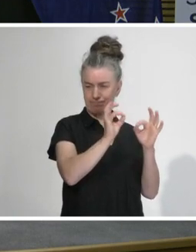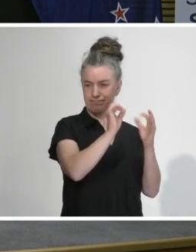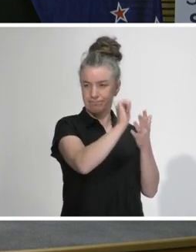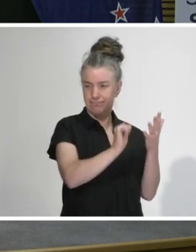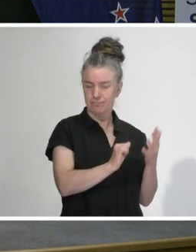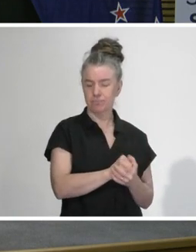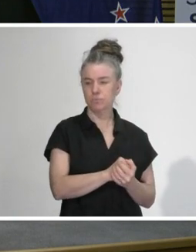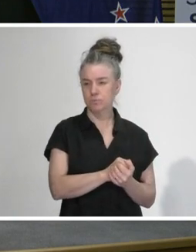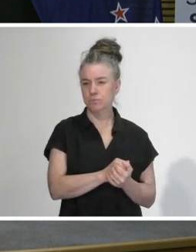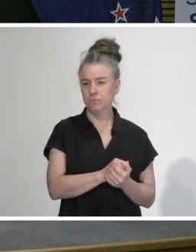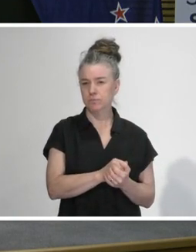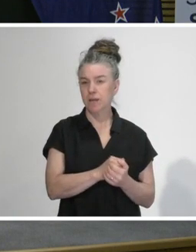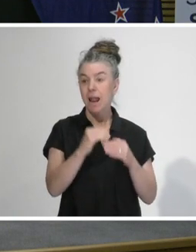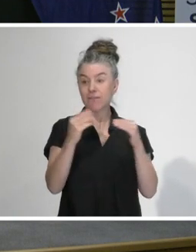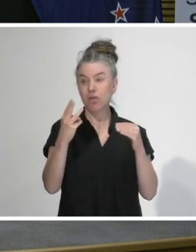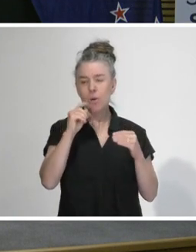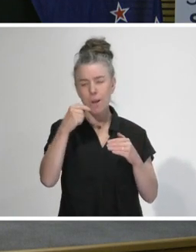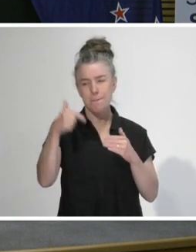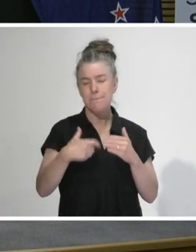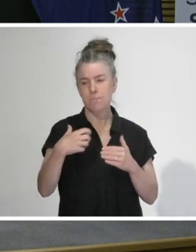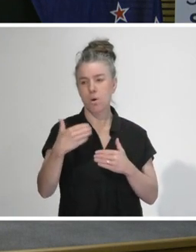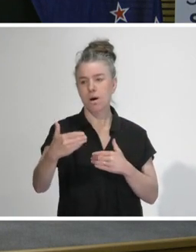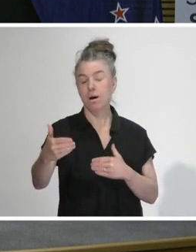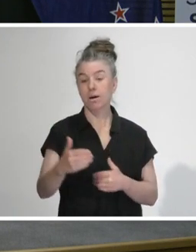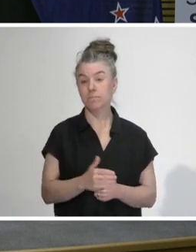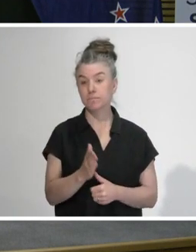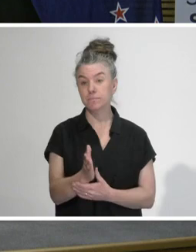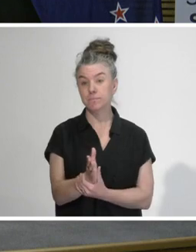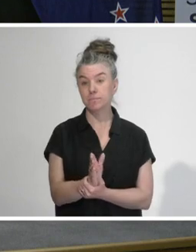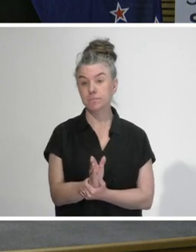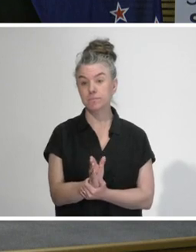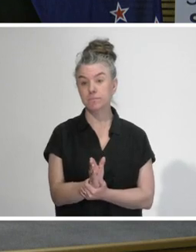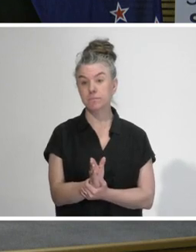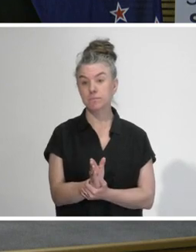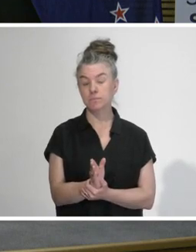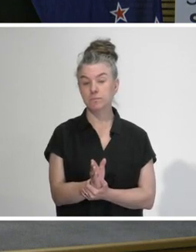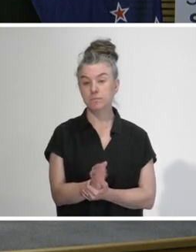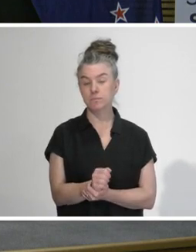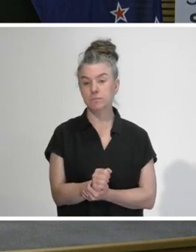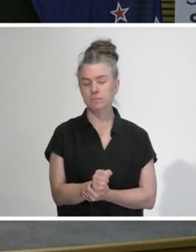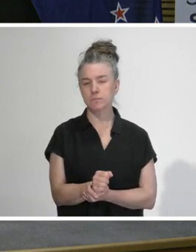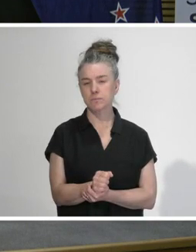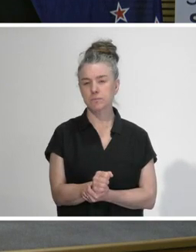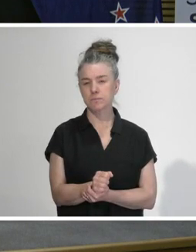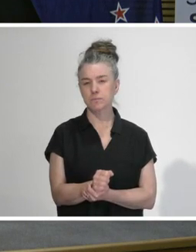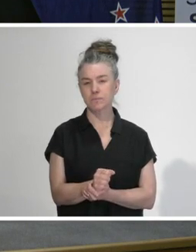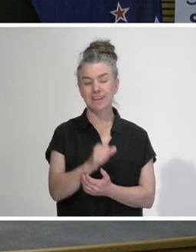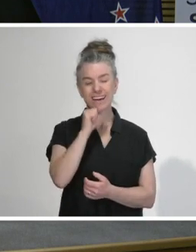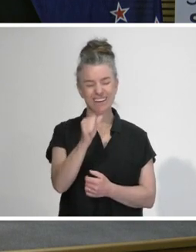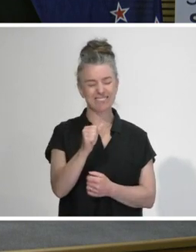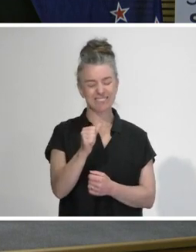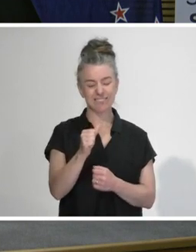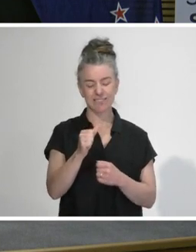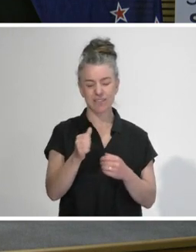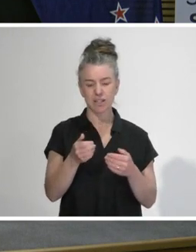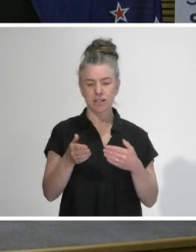including education in that. Remarks, you mentioned that if we start to relax 2 weeks and then we could be back at the starting blocks. Have you